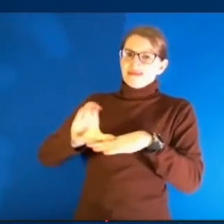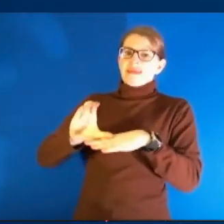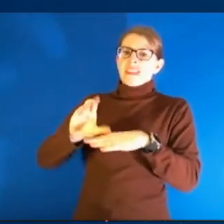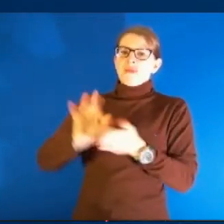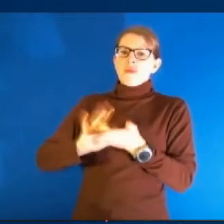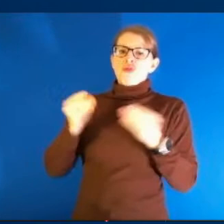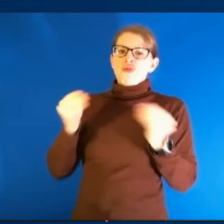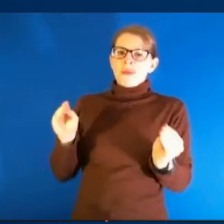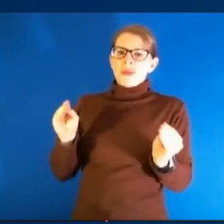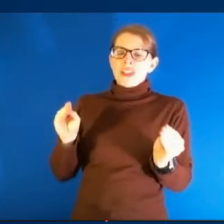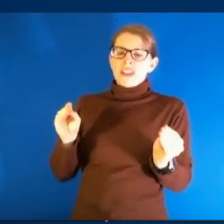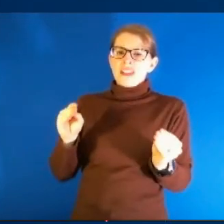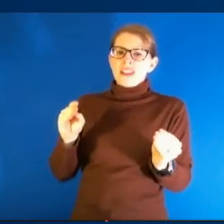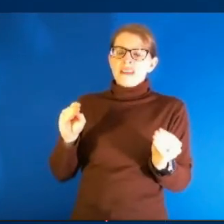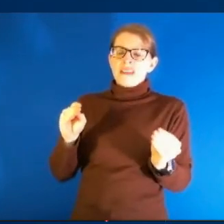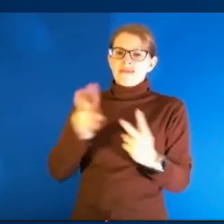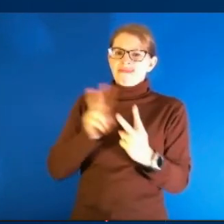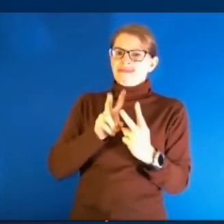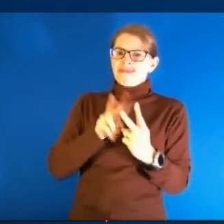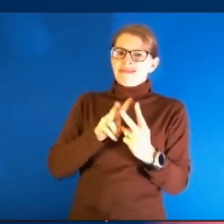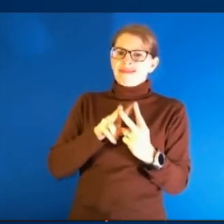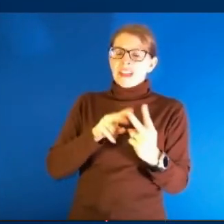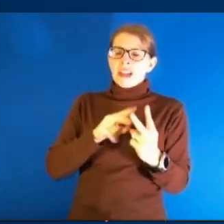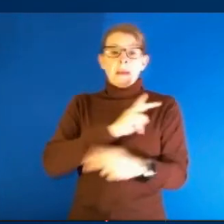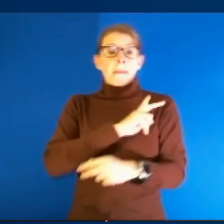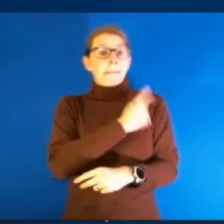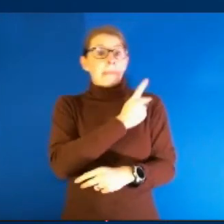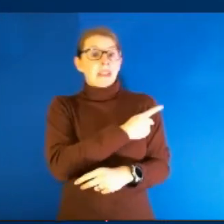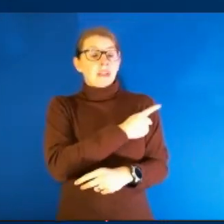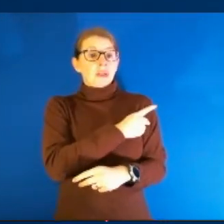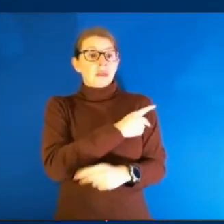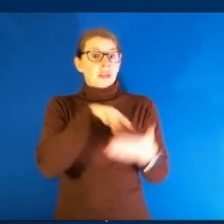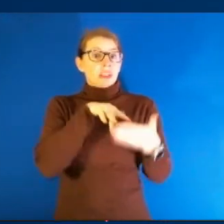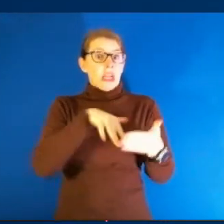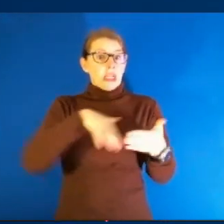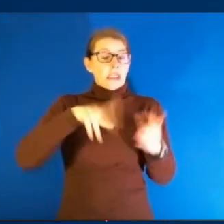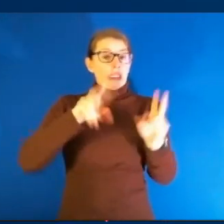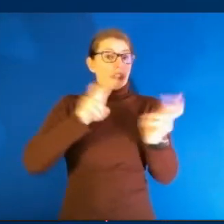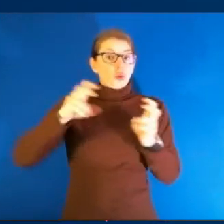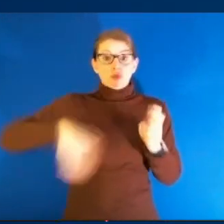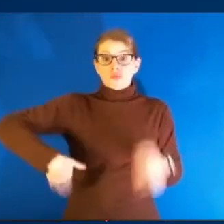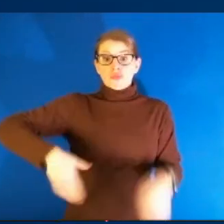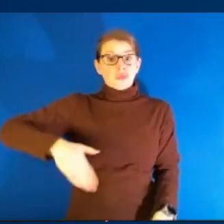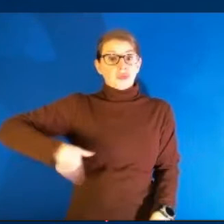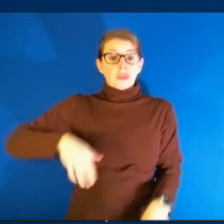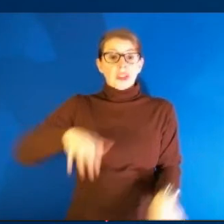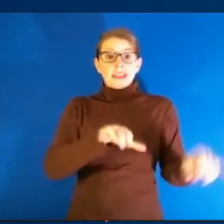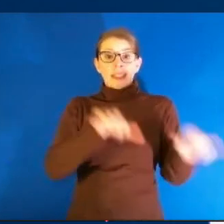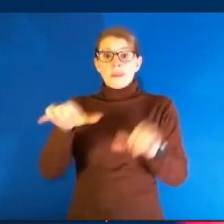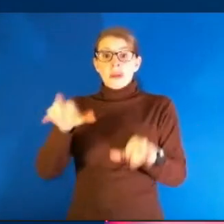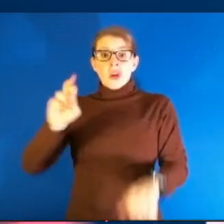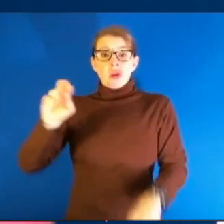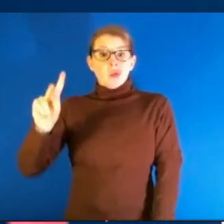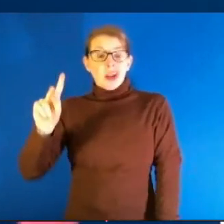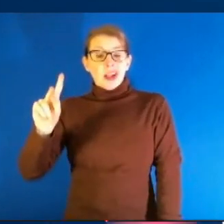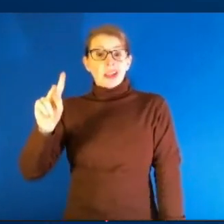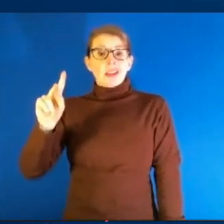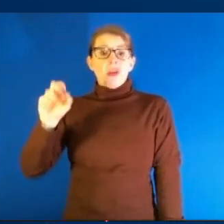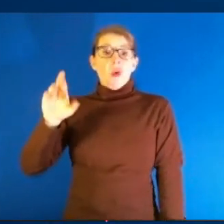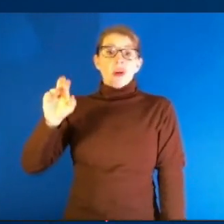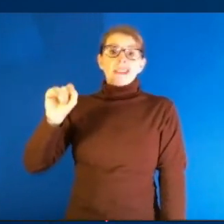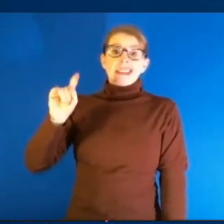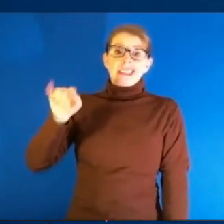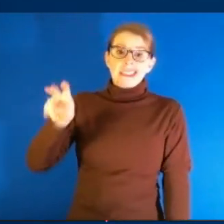what's happening is the patient who has not studied the issue to the degree that a Rick Coldy or Steve Stites or the people who have practiced in these